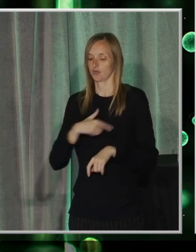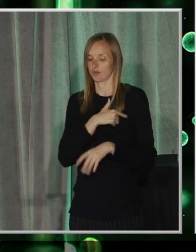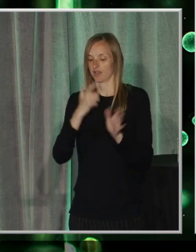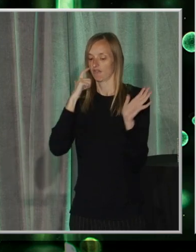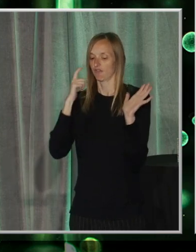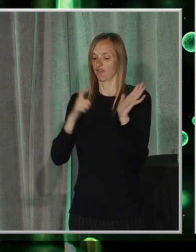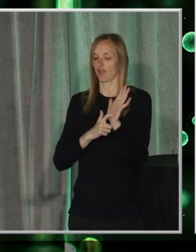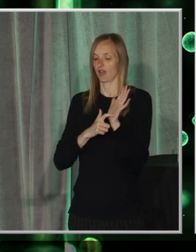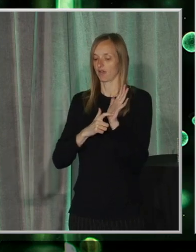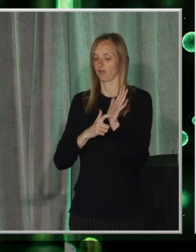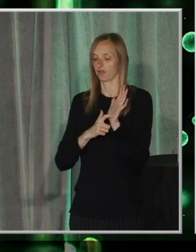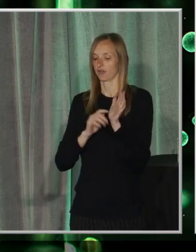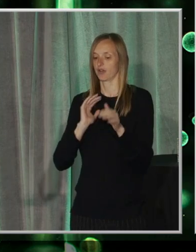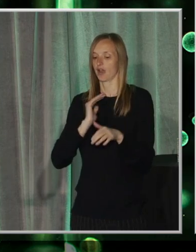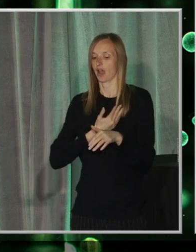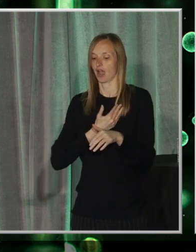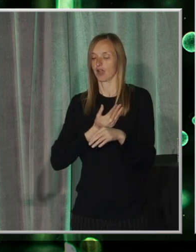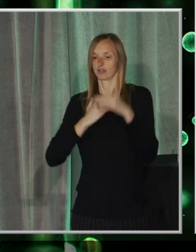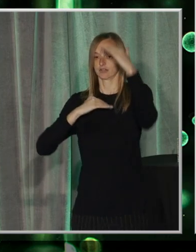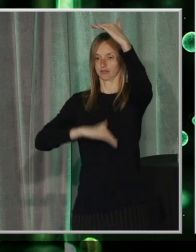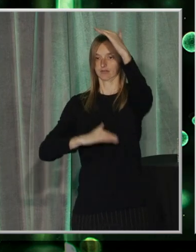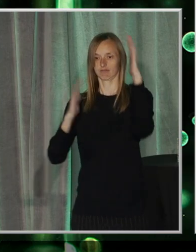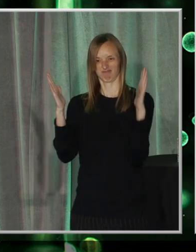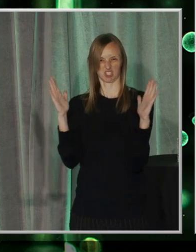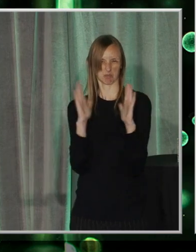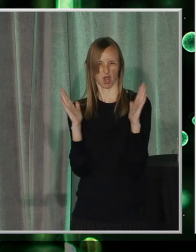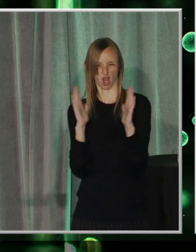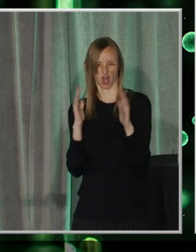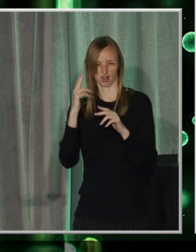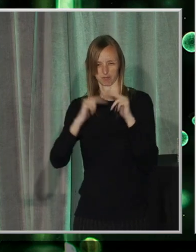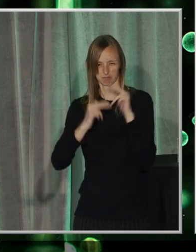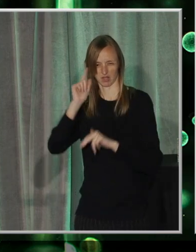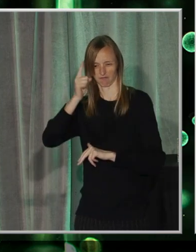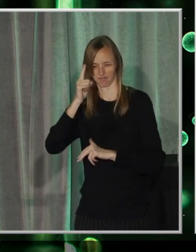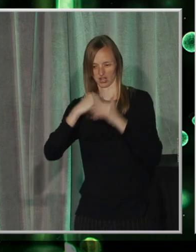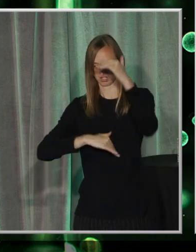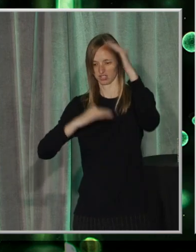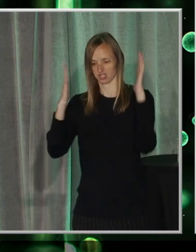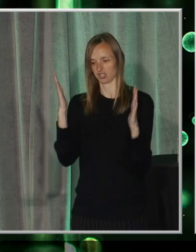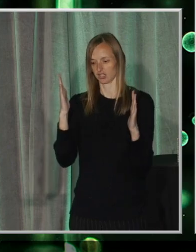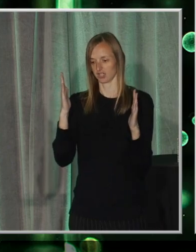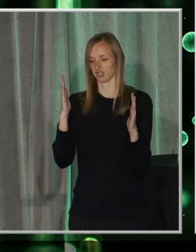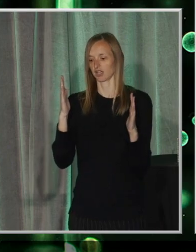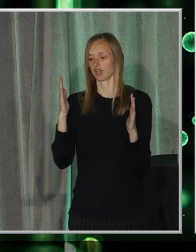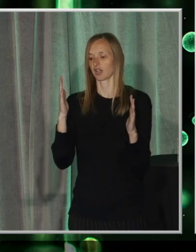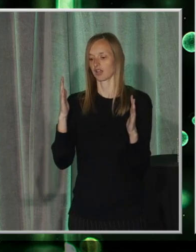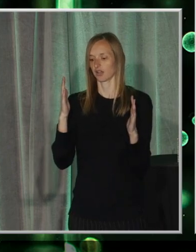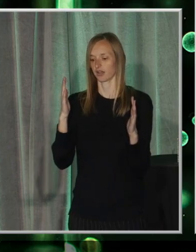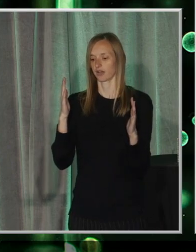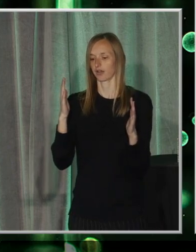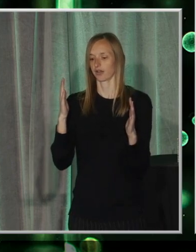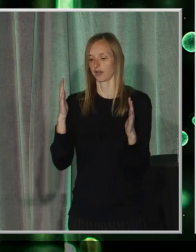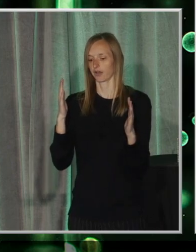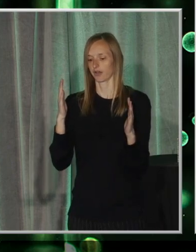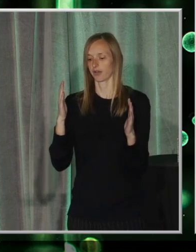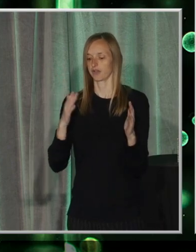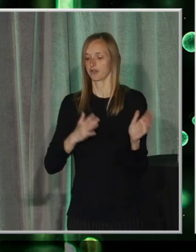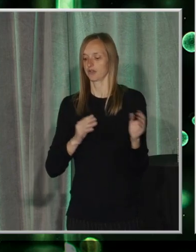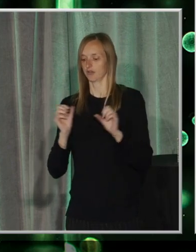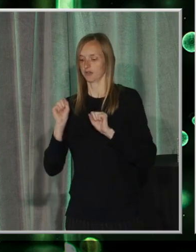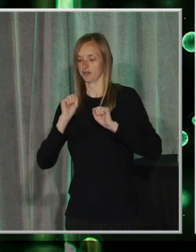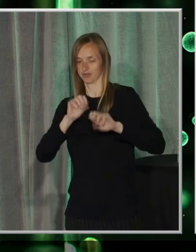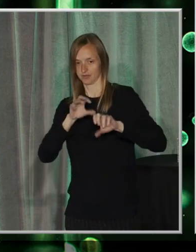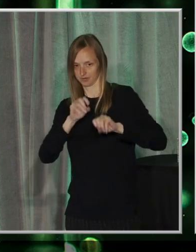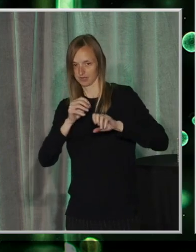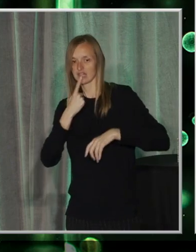took our charcoal cooler, a small one, and then we take it, and where we took our tomatoes, and then we keep